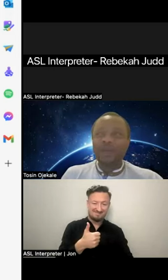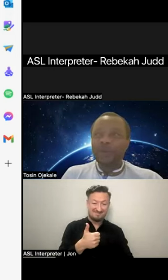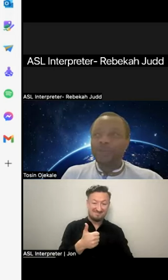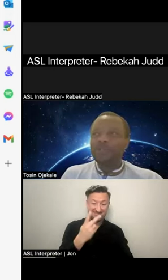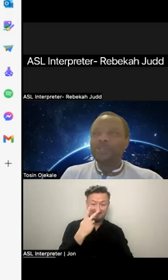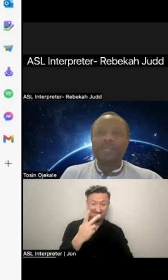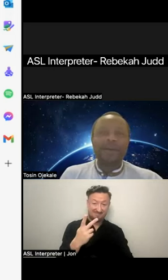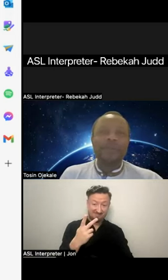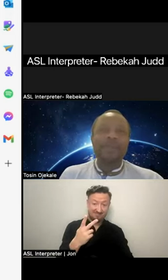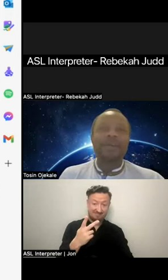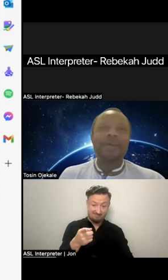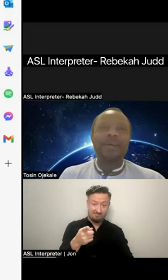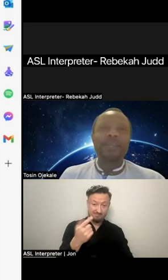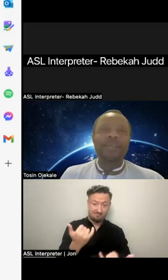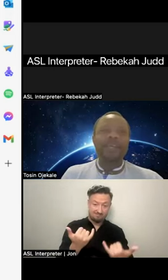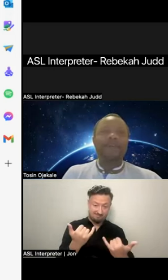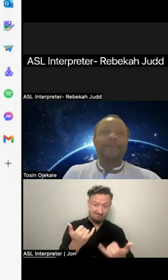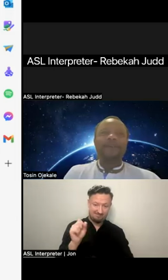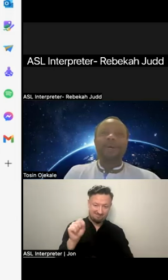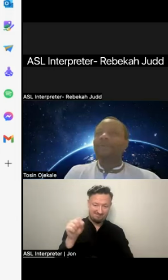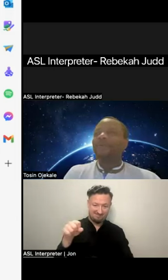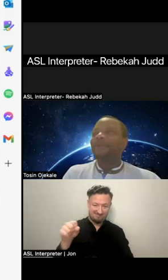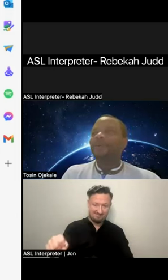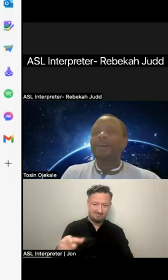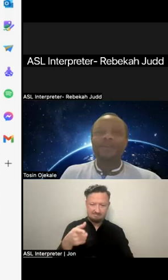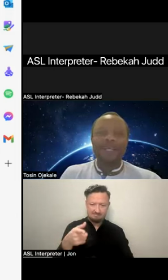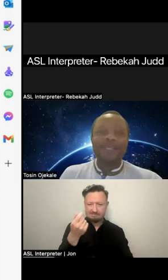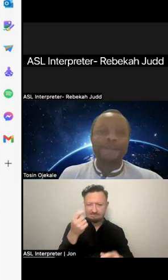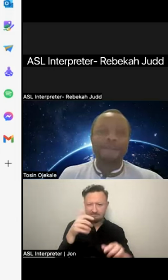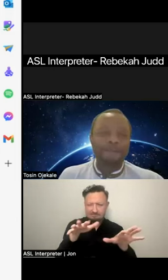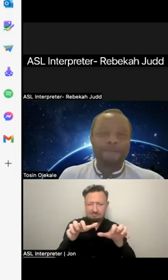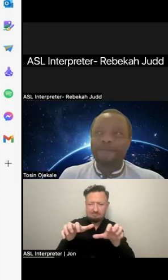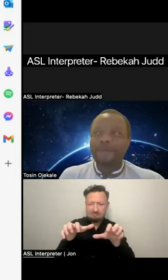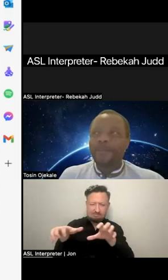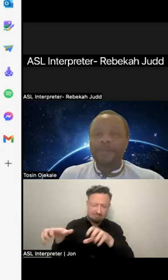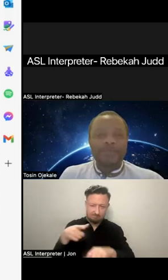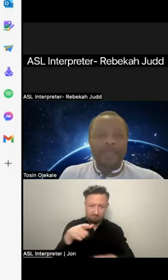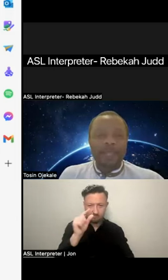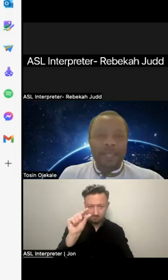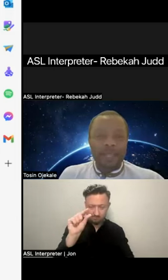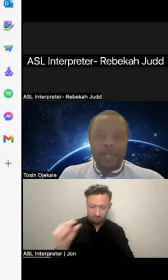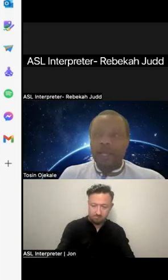the loads can be taken care of by your outlet.